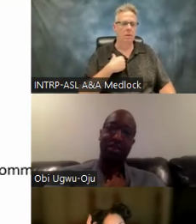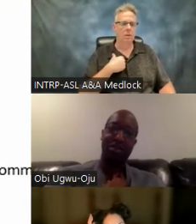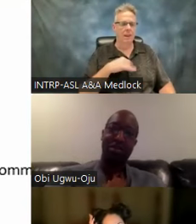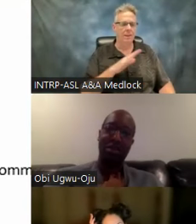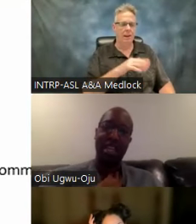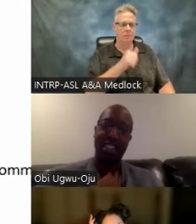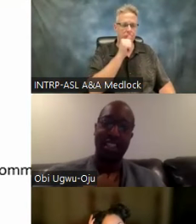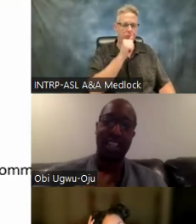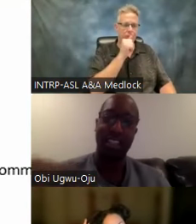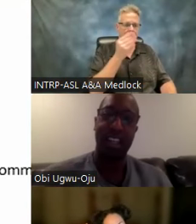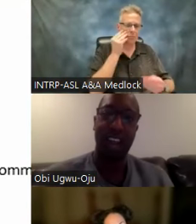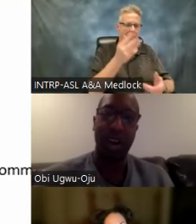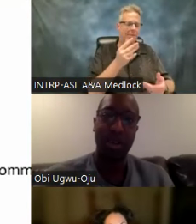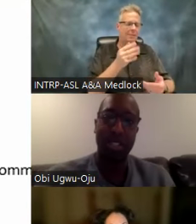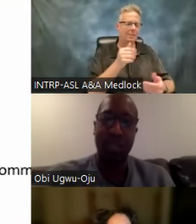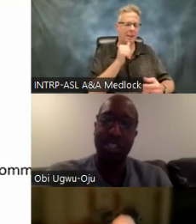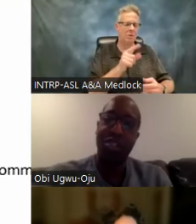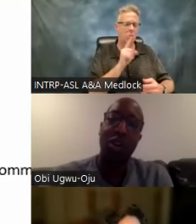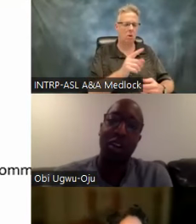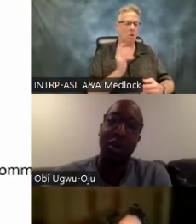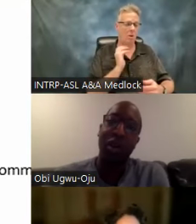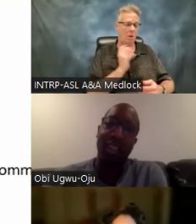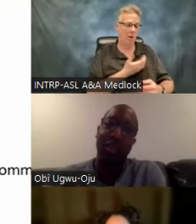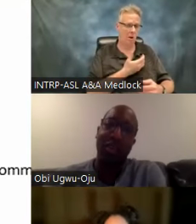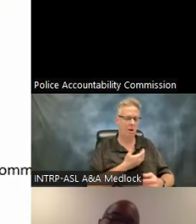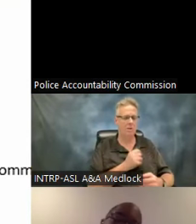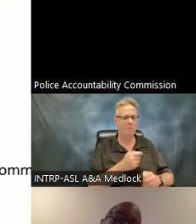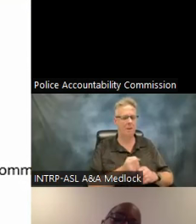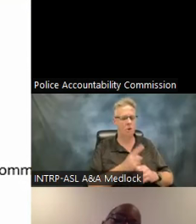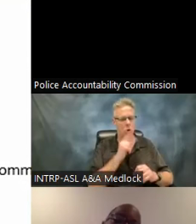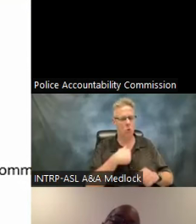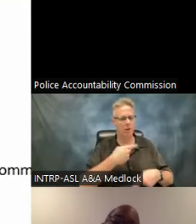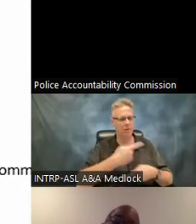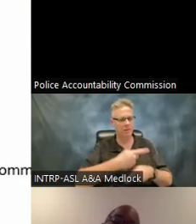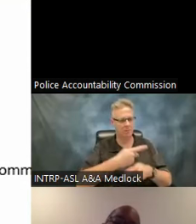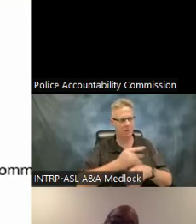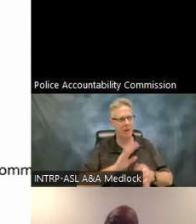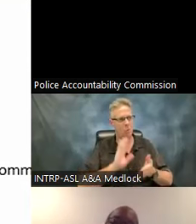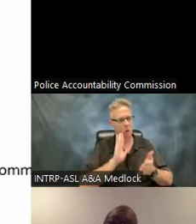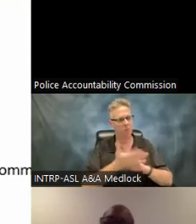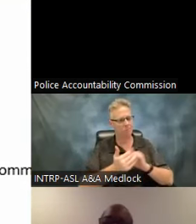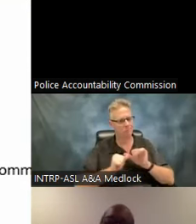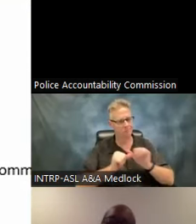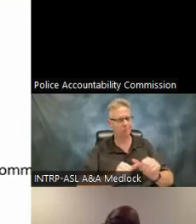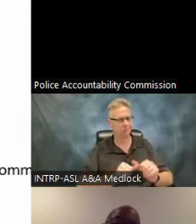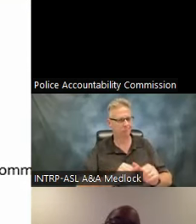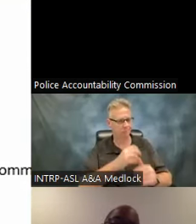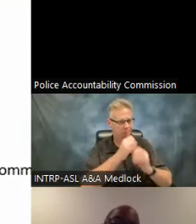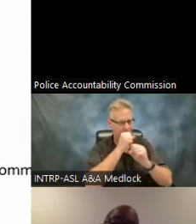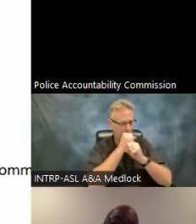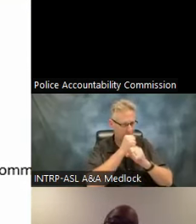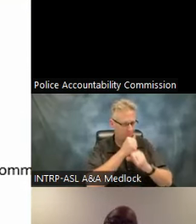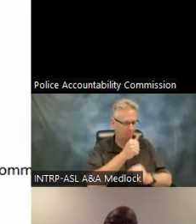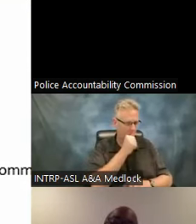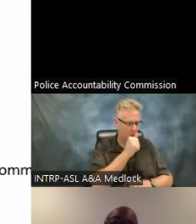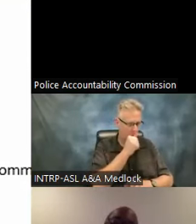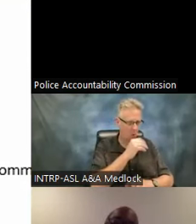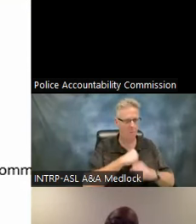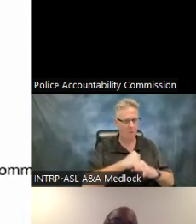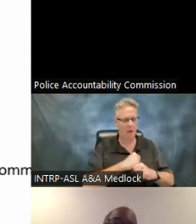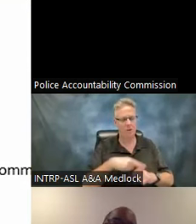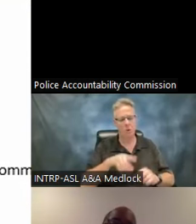that isn't necessarily ours needs to be stewarded in a way that it remains confidential or remains, you know, protected of the